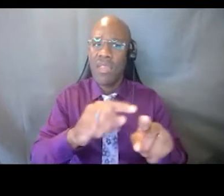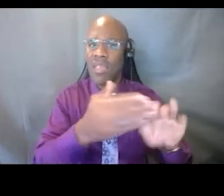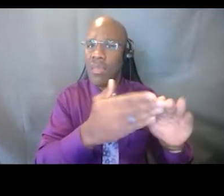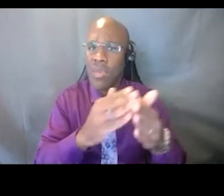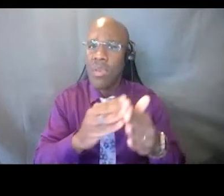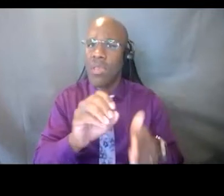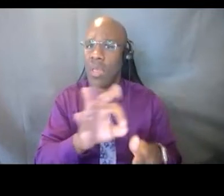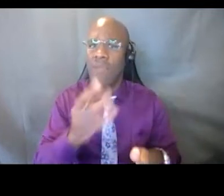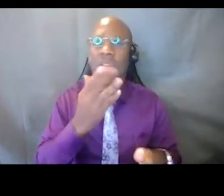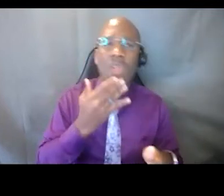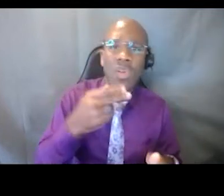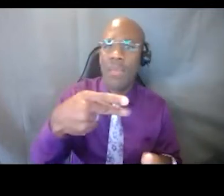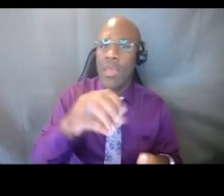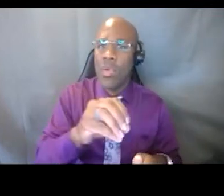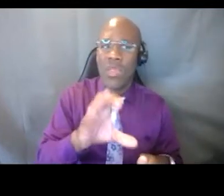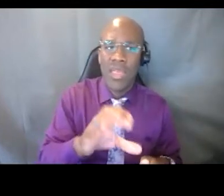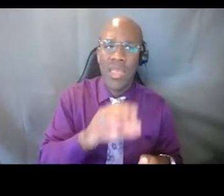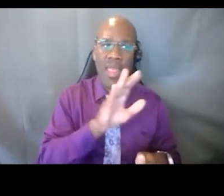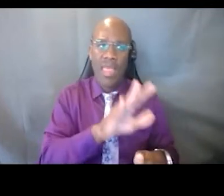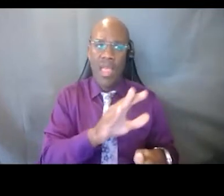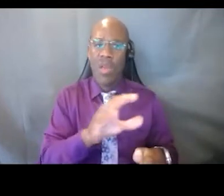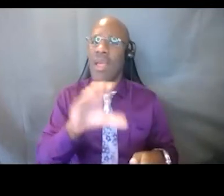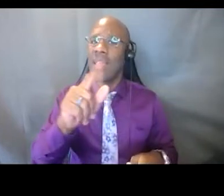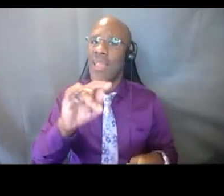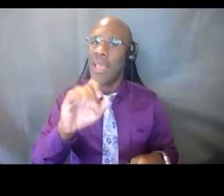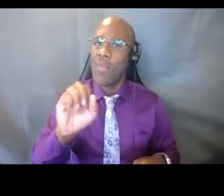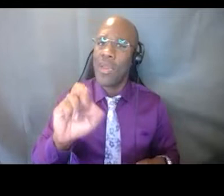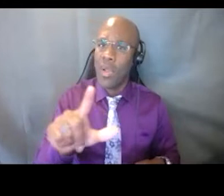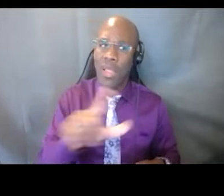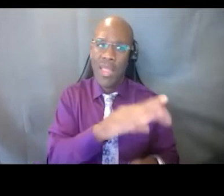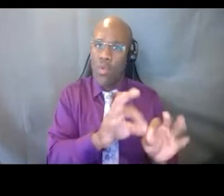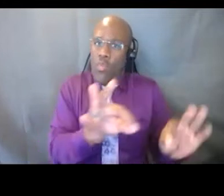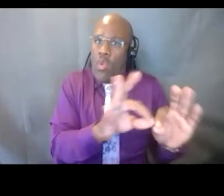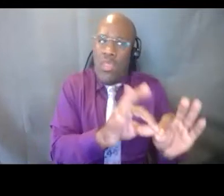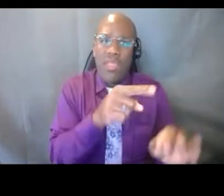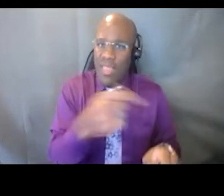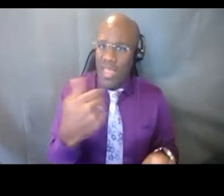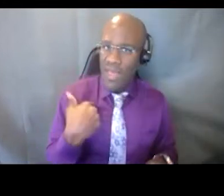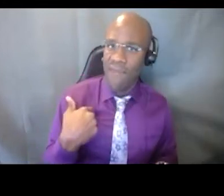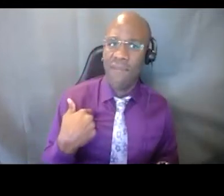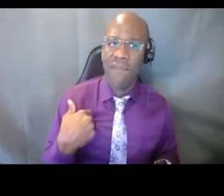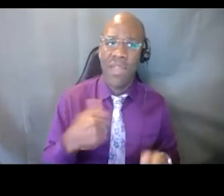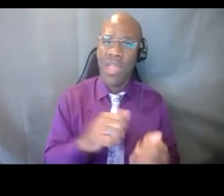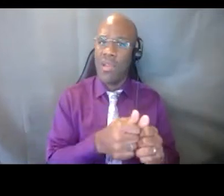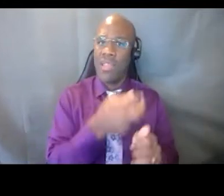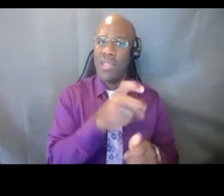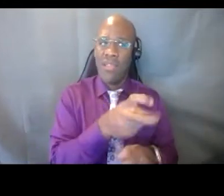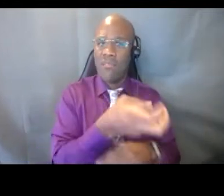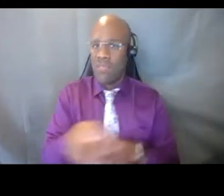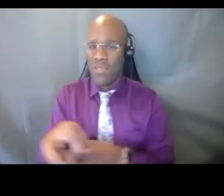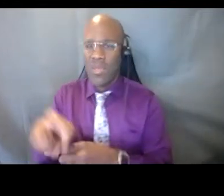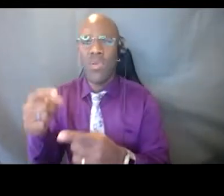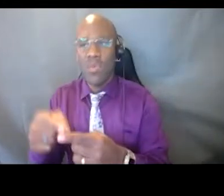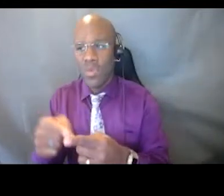are translatable to within their community as cultural capital. So this is a critical approach